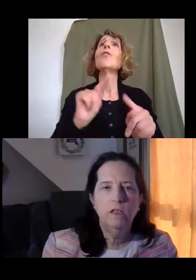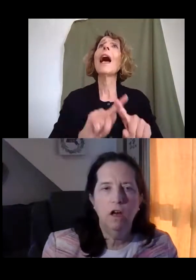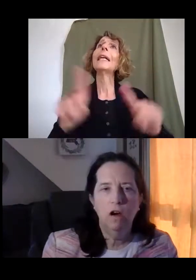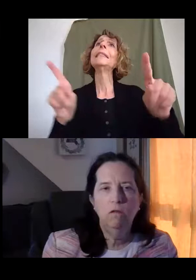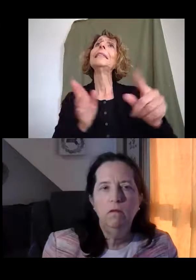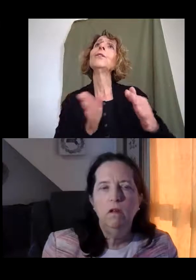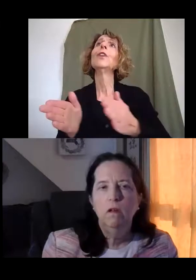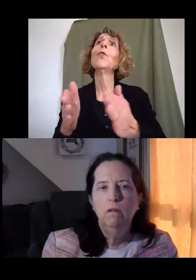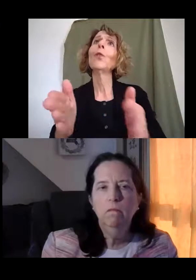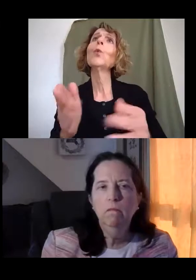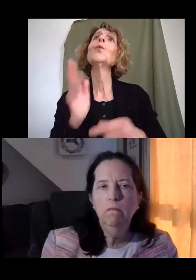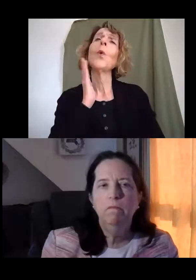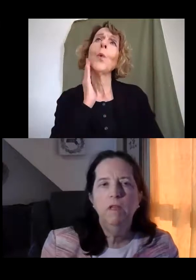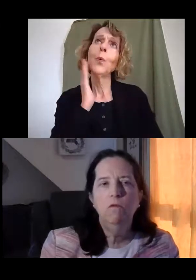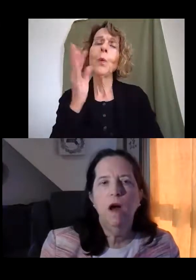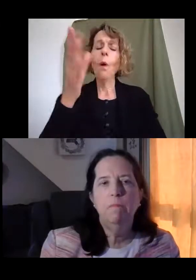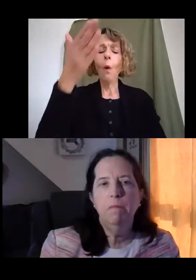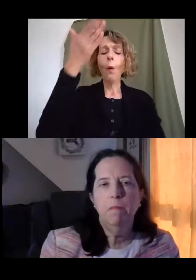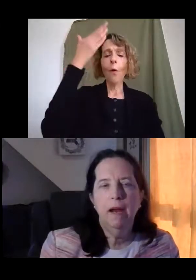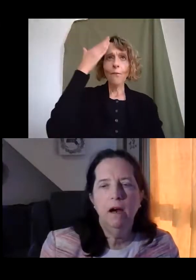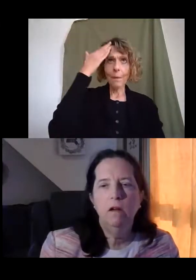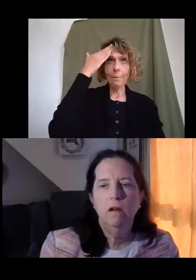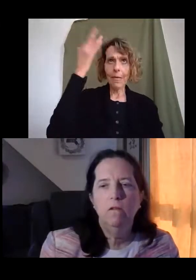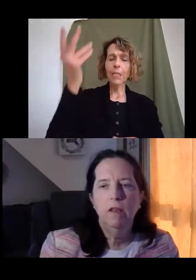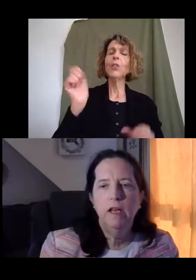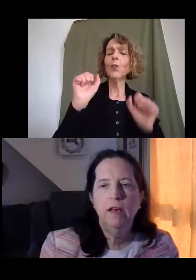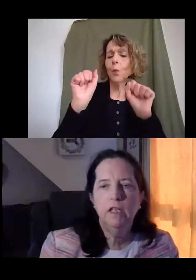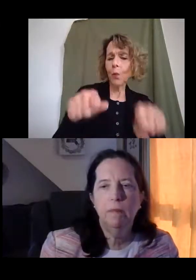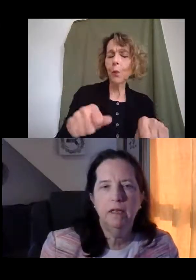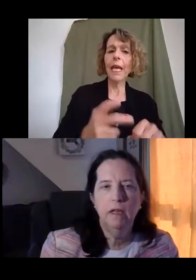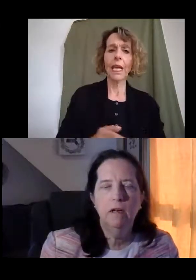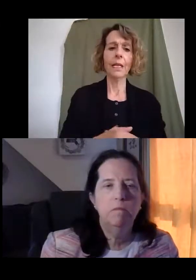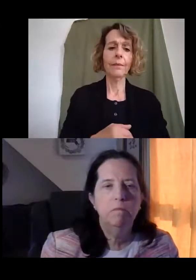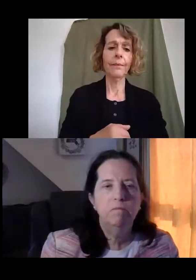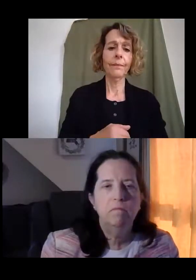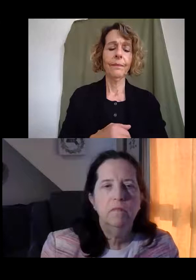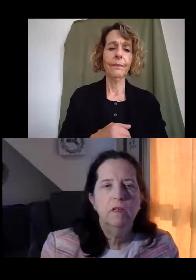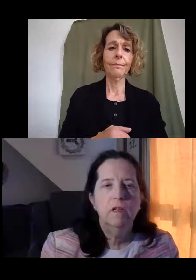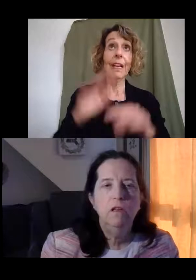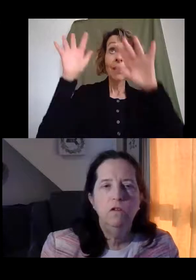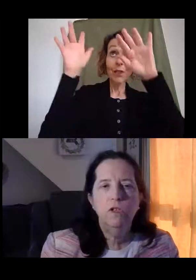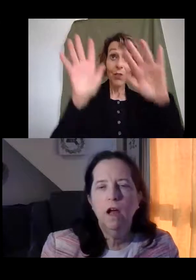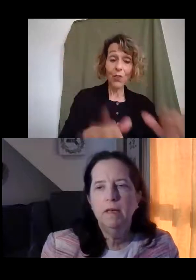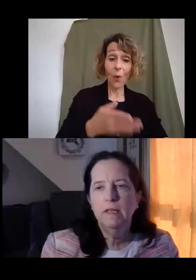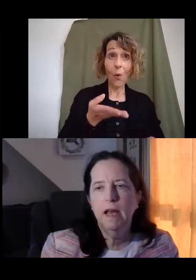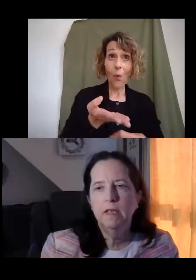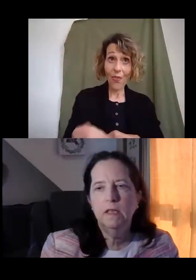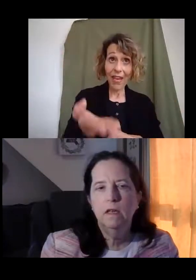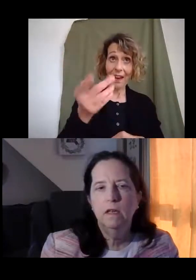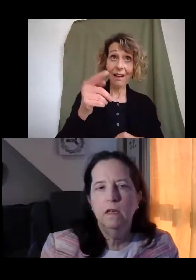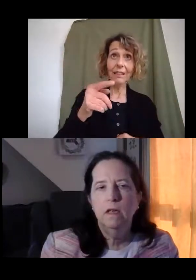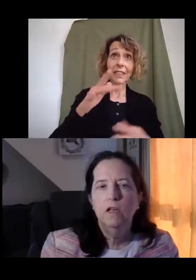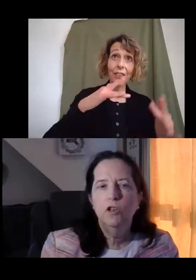Traveling in snow, you want to be prepared for the unexpected, use common